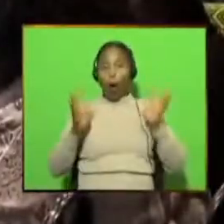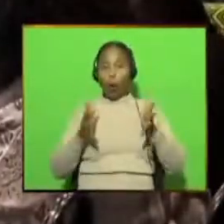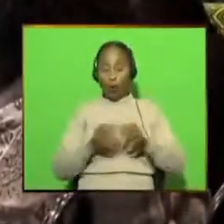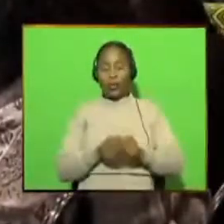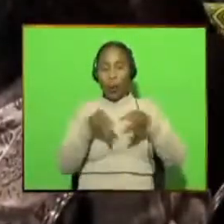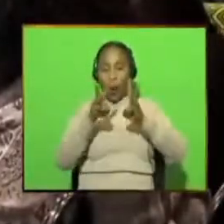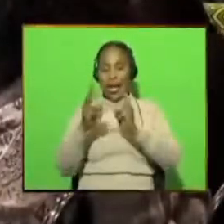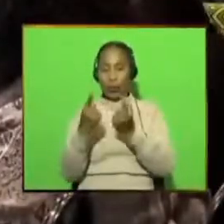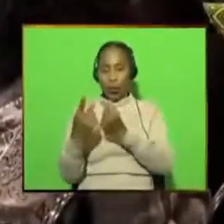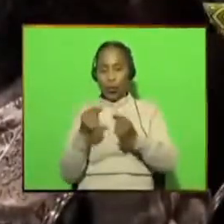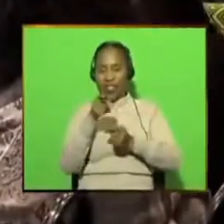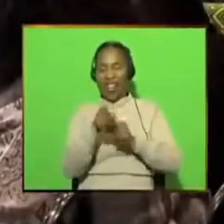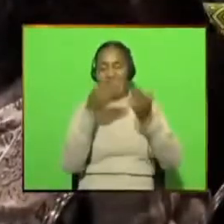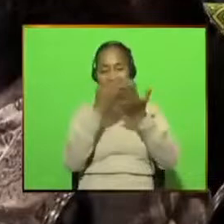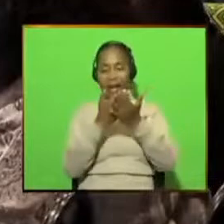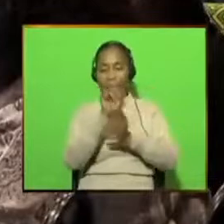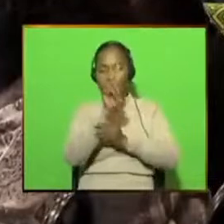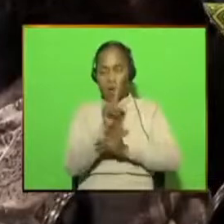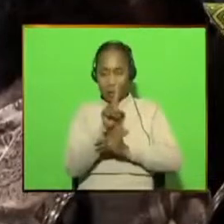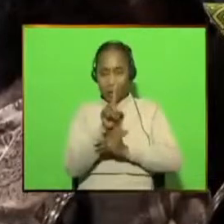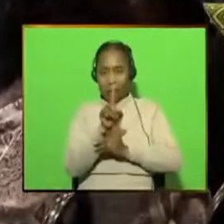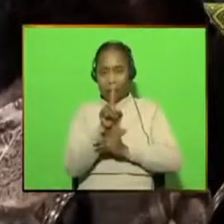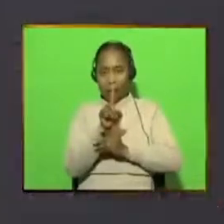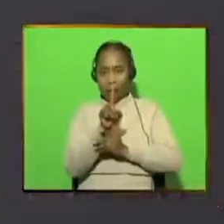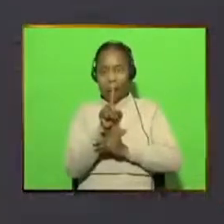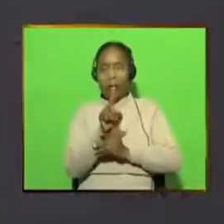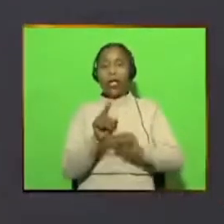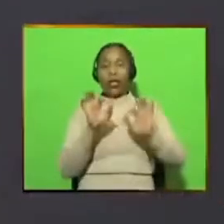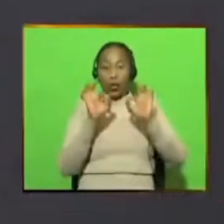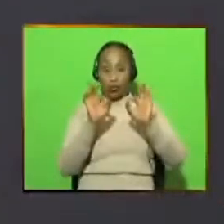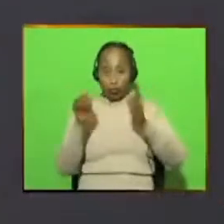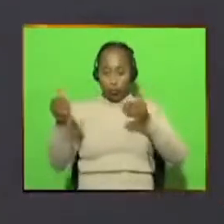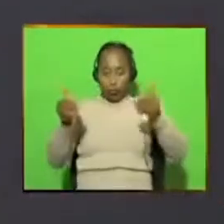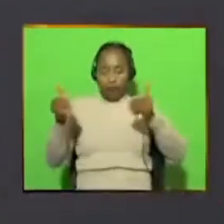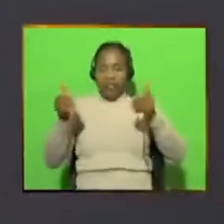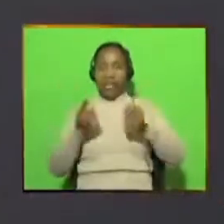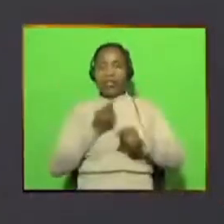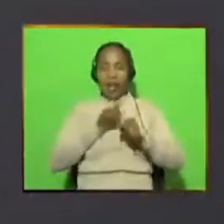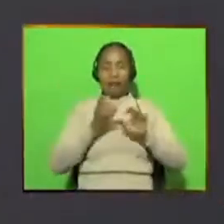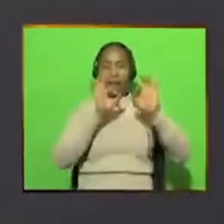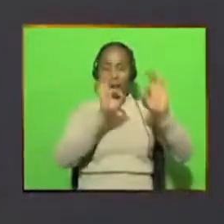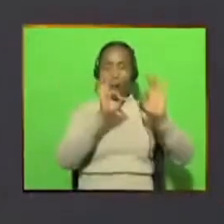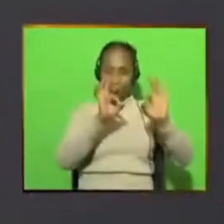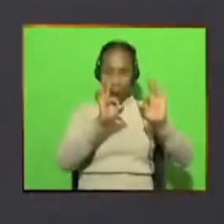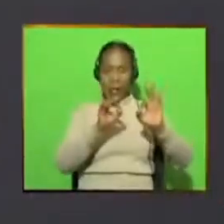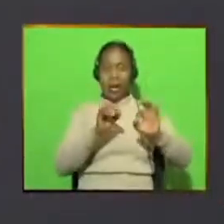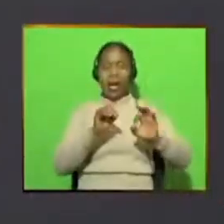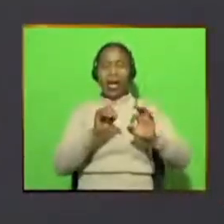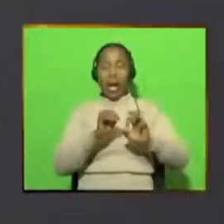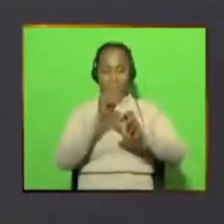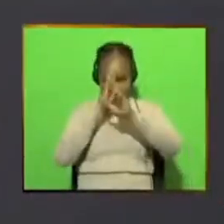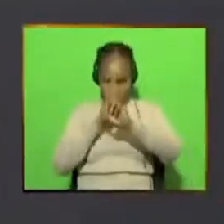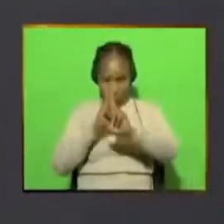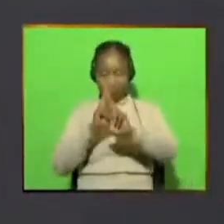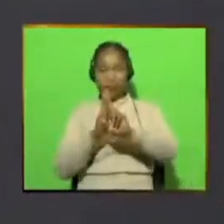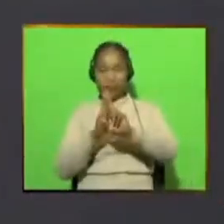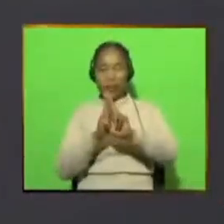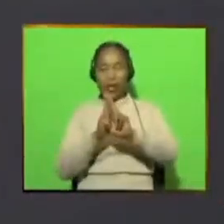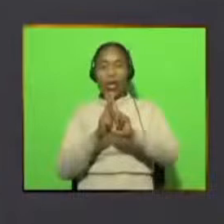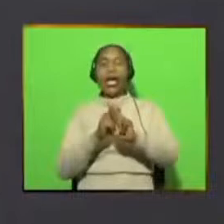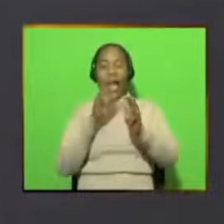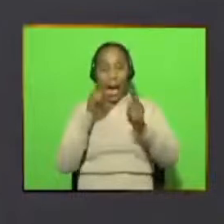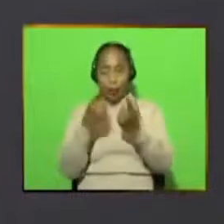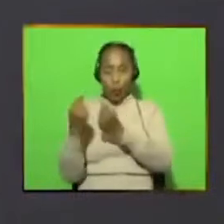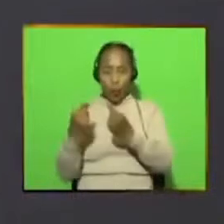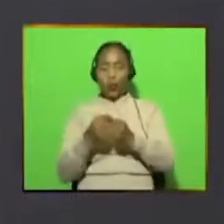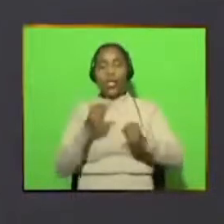that is to apply ourselves properly and with diligence to the task that the South African people have given all